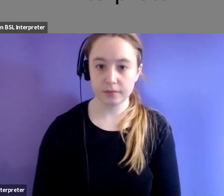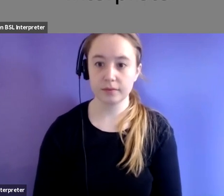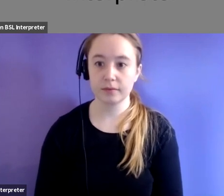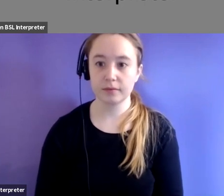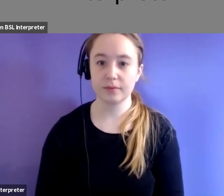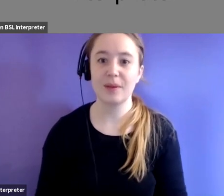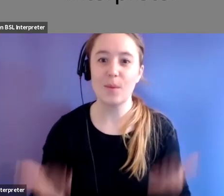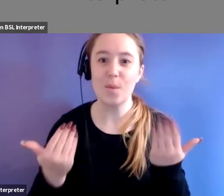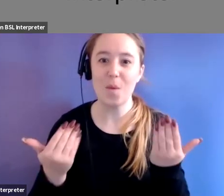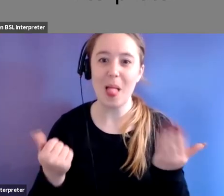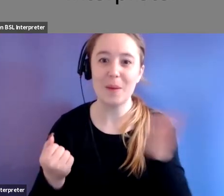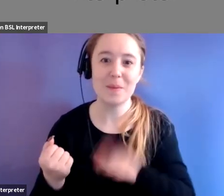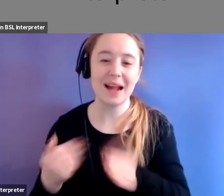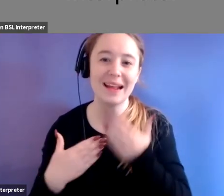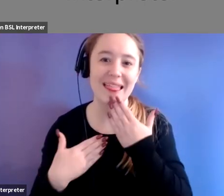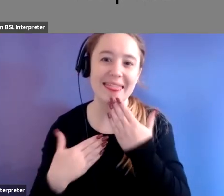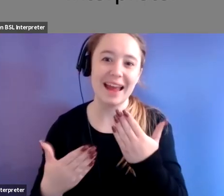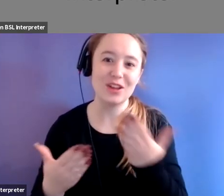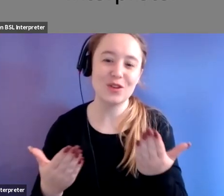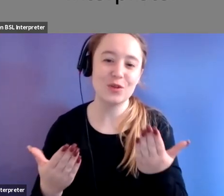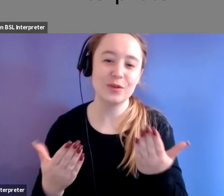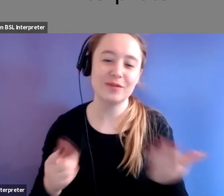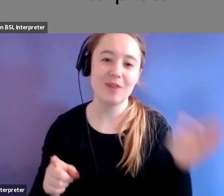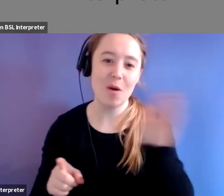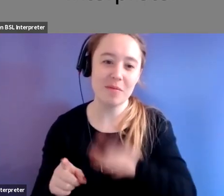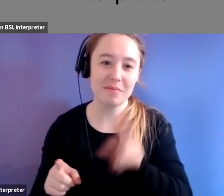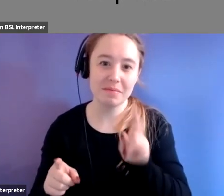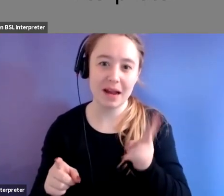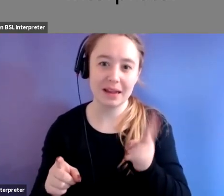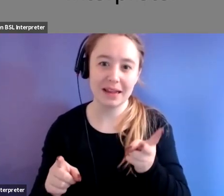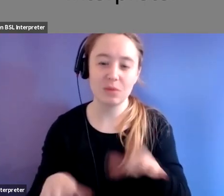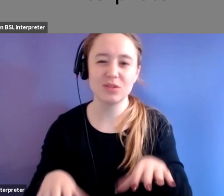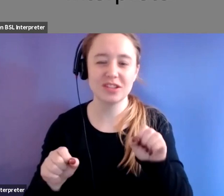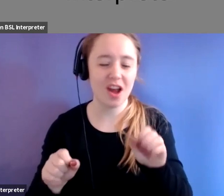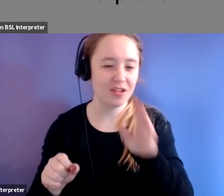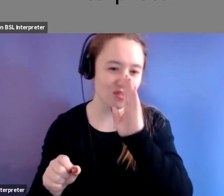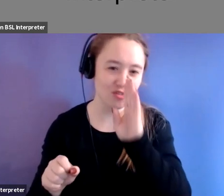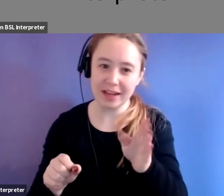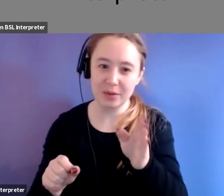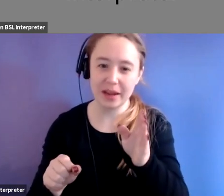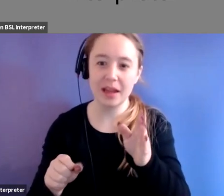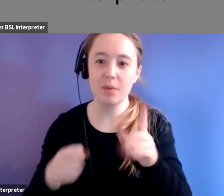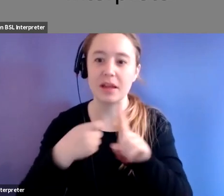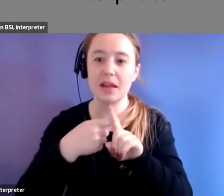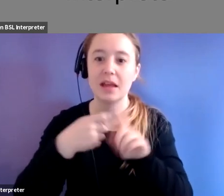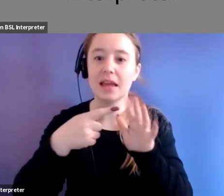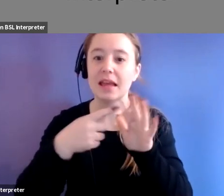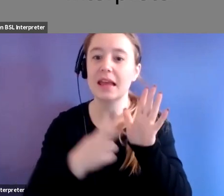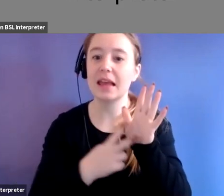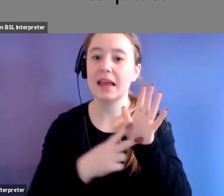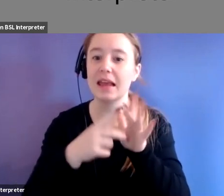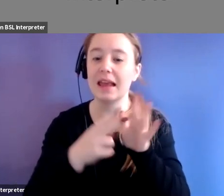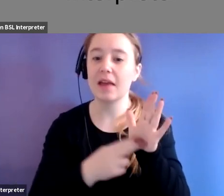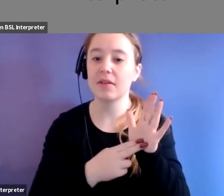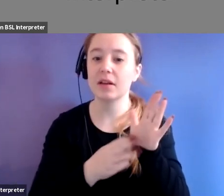Welcome back, everyone. Thank you for coming back to us. We'll just start straight away and hear now from Kevin Murray, who's a